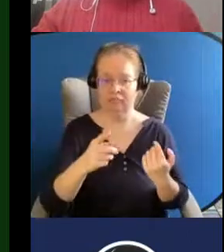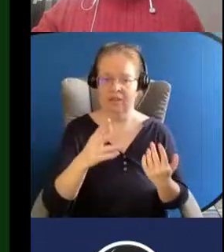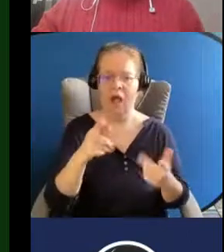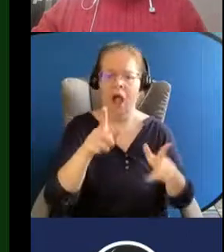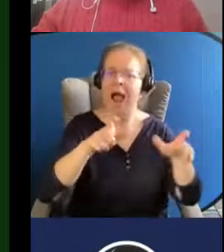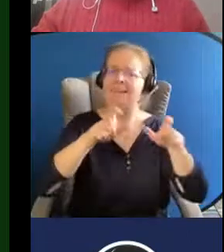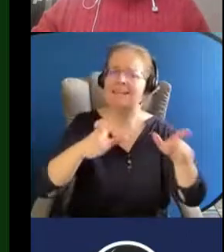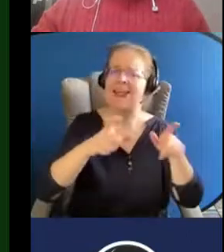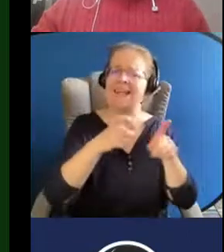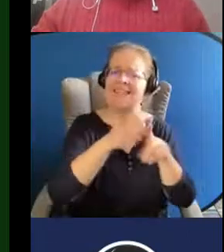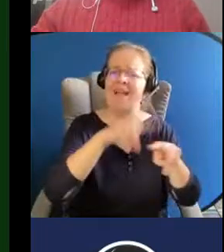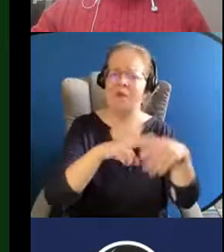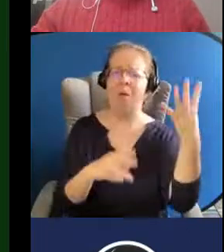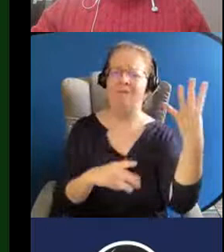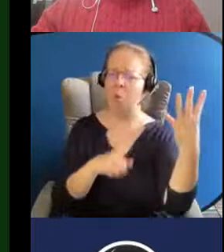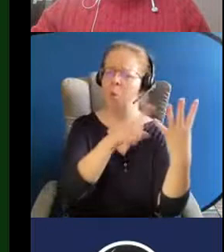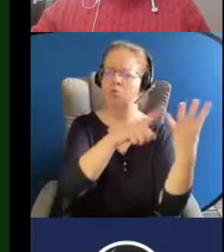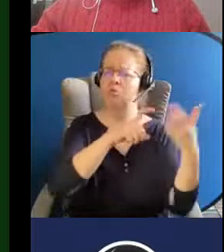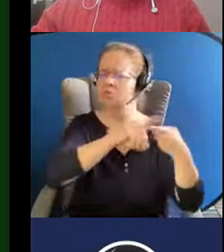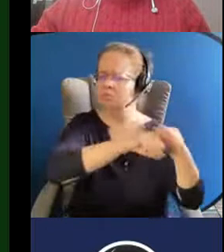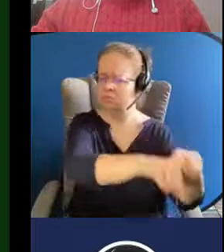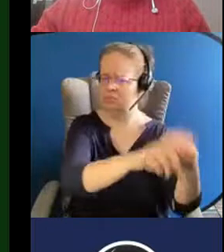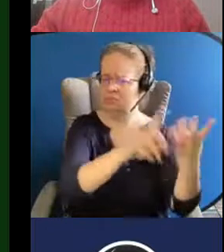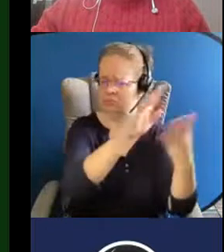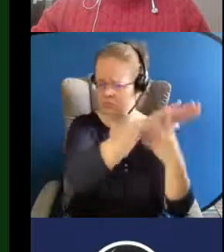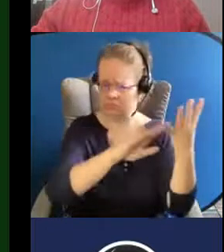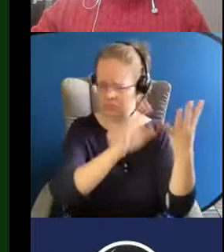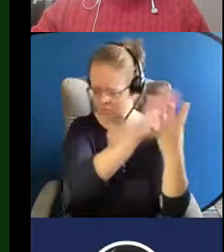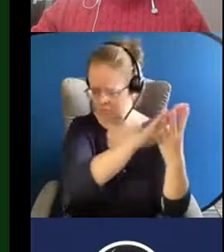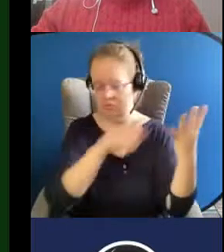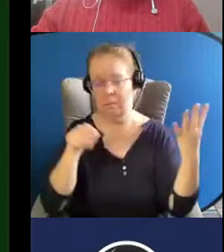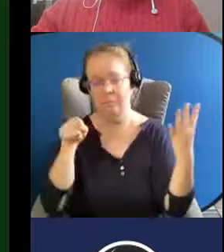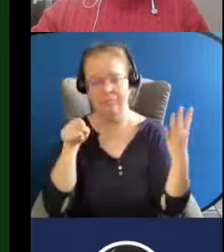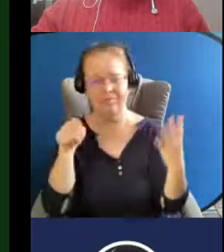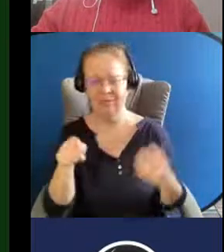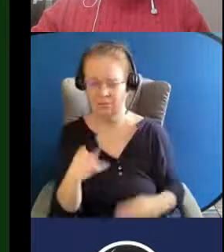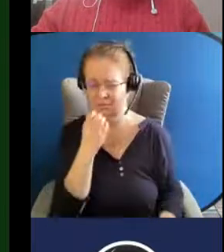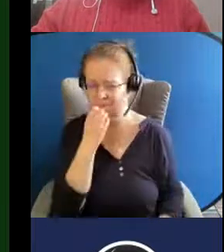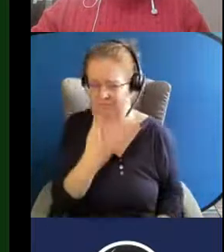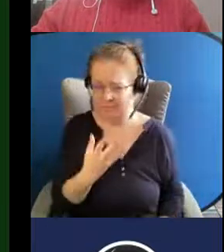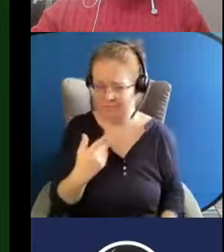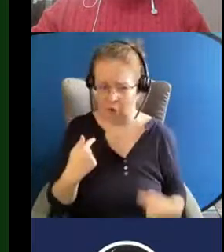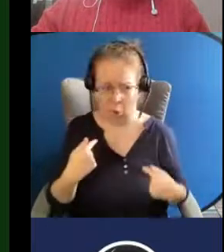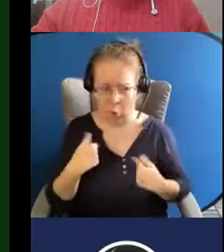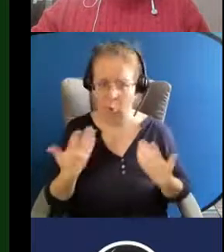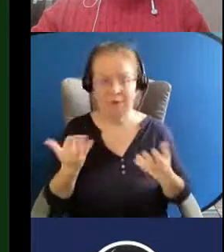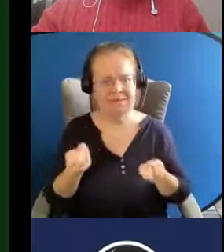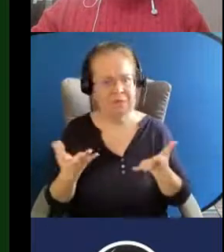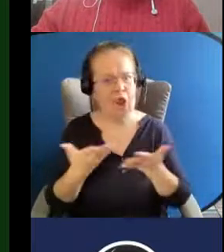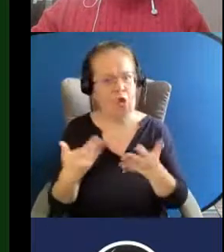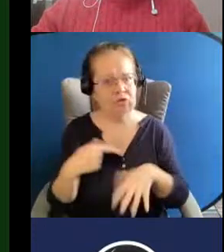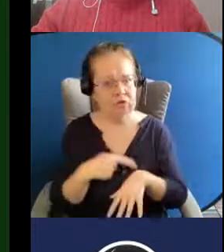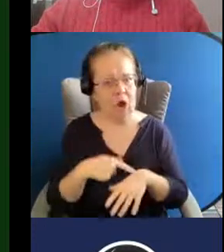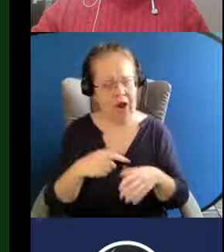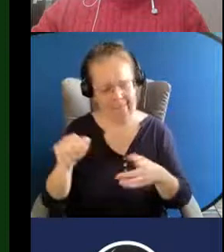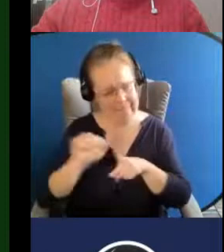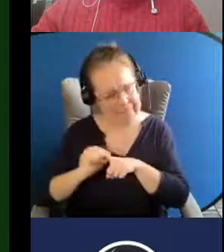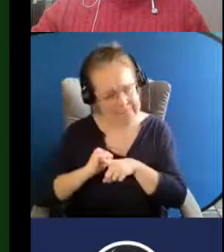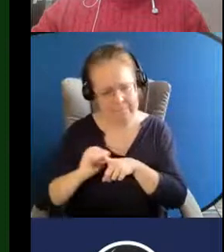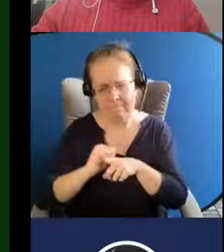have the default 4 themes, and you can customize your own as well. This is really something that we spent a lot of time on.